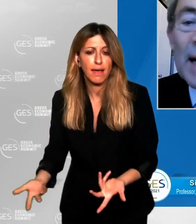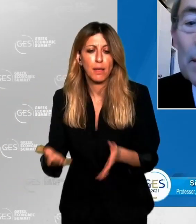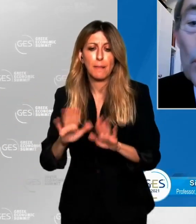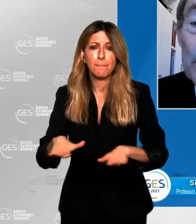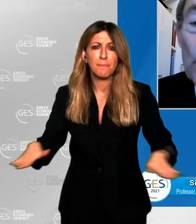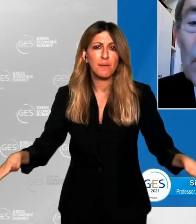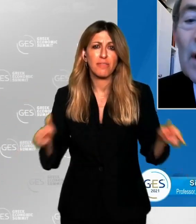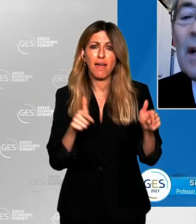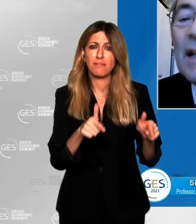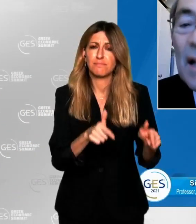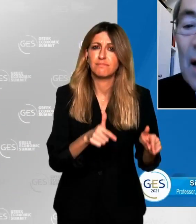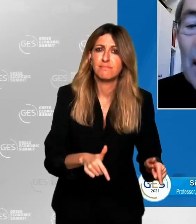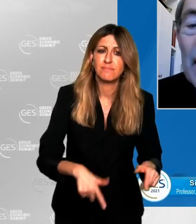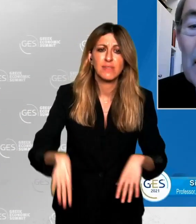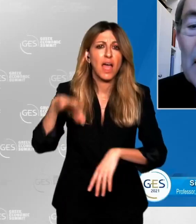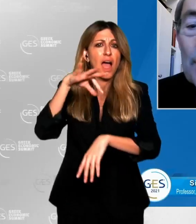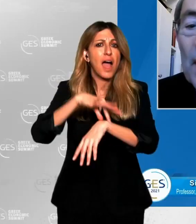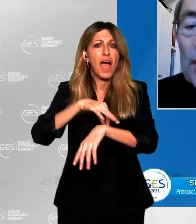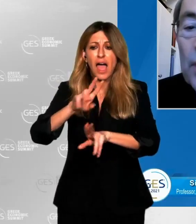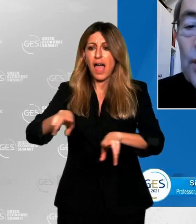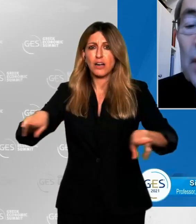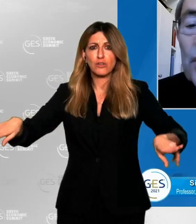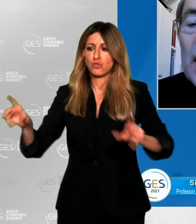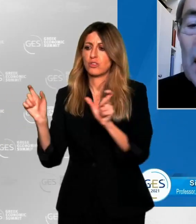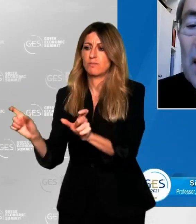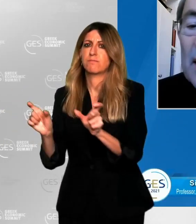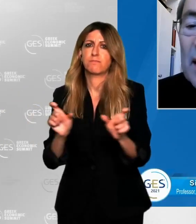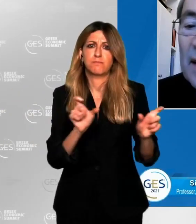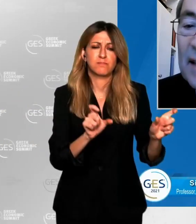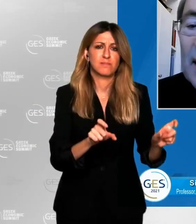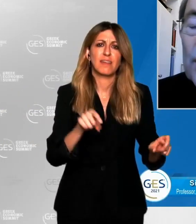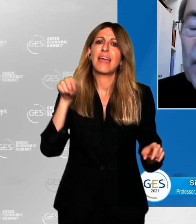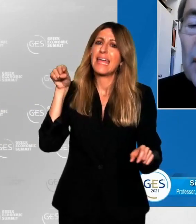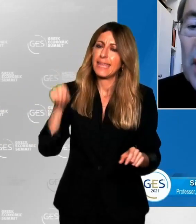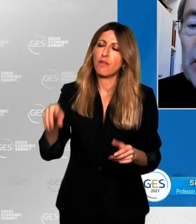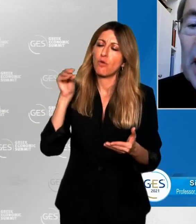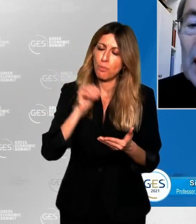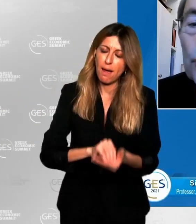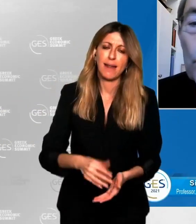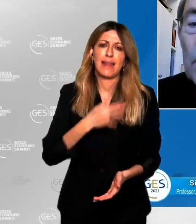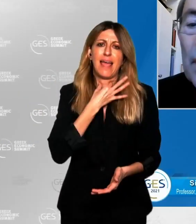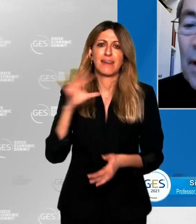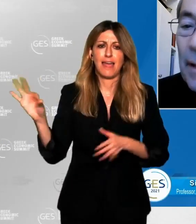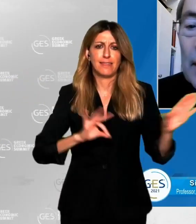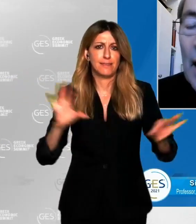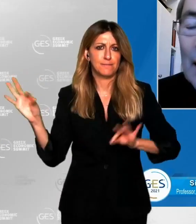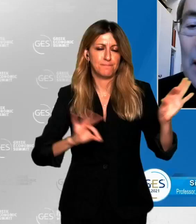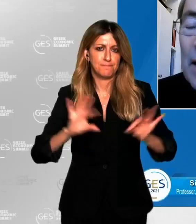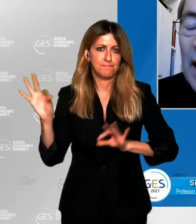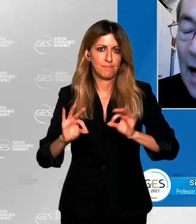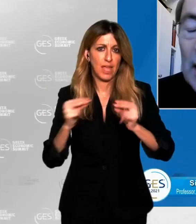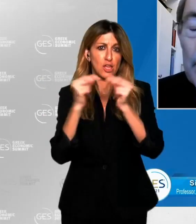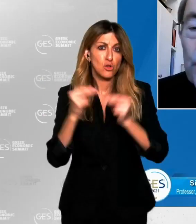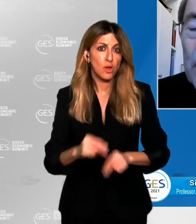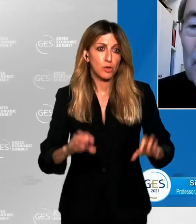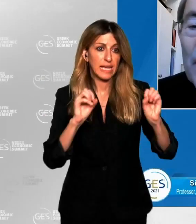will be demanded more and more. And education and training in these skills is very, very rare at school.